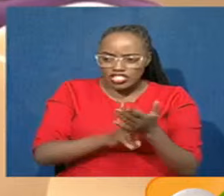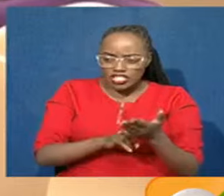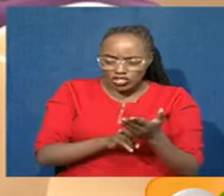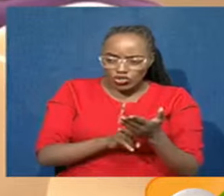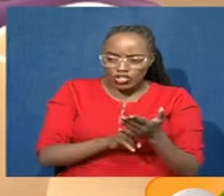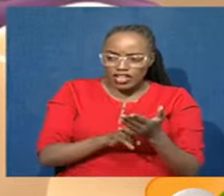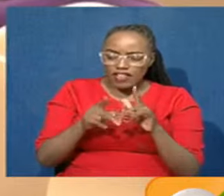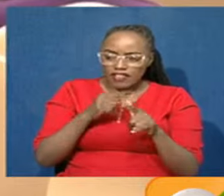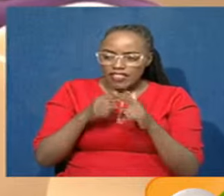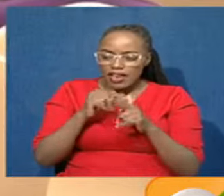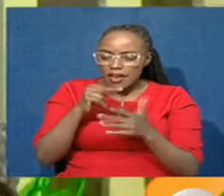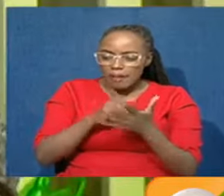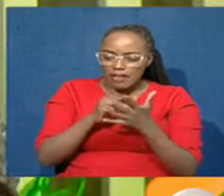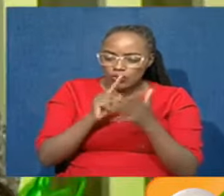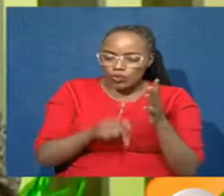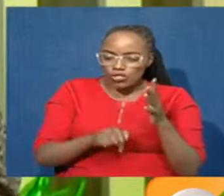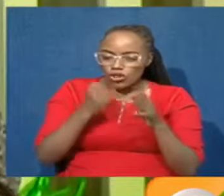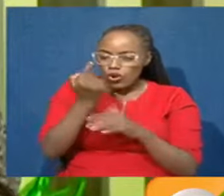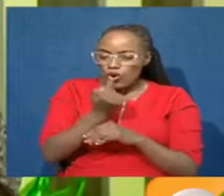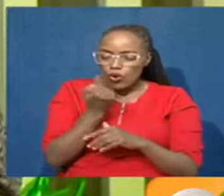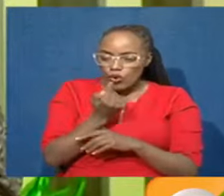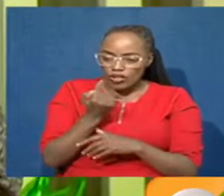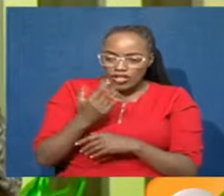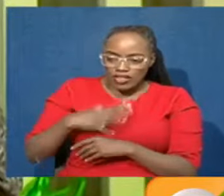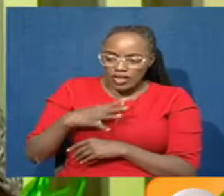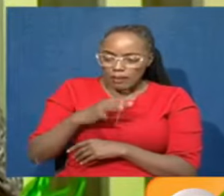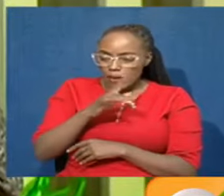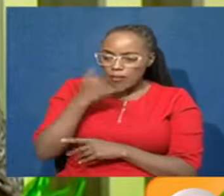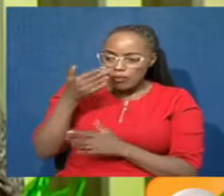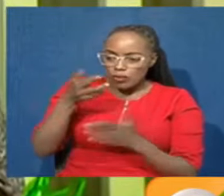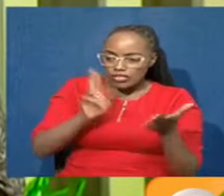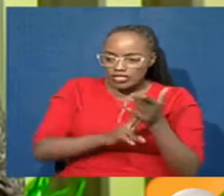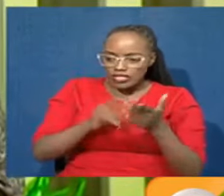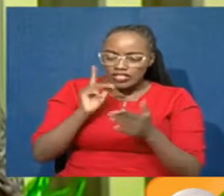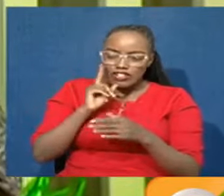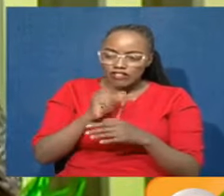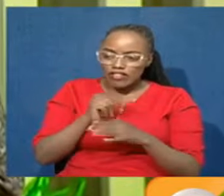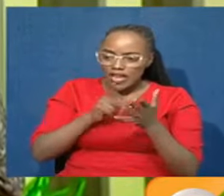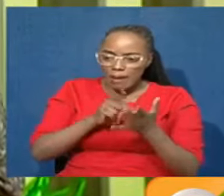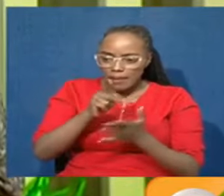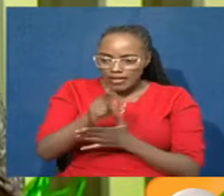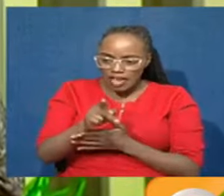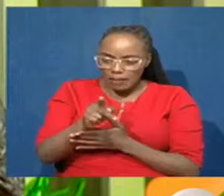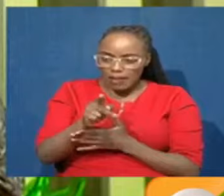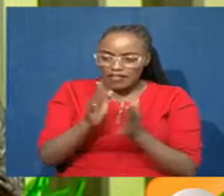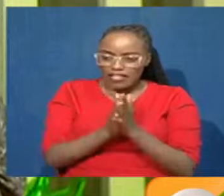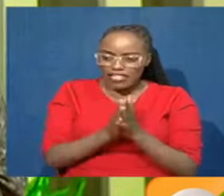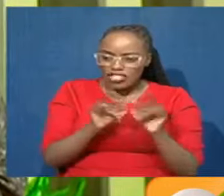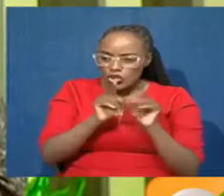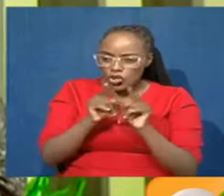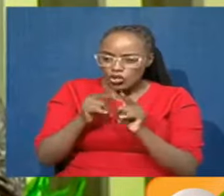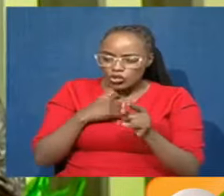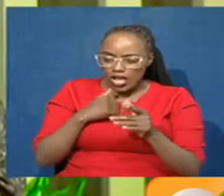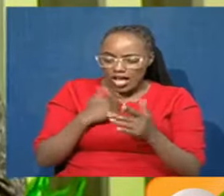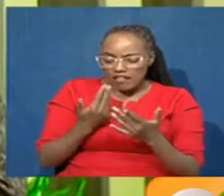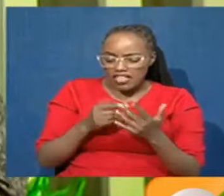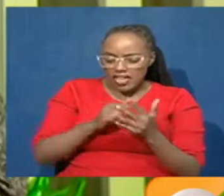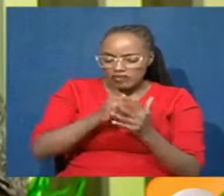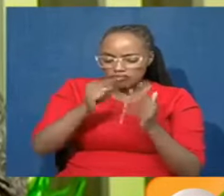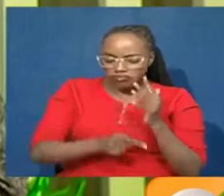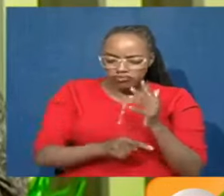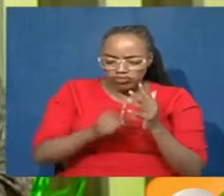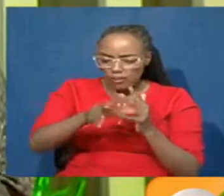So mm-hmm. it's only those who had registered, paid up, and they had biometrics been taken,